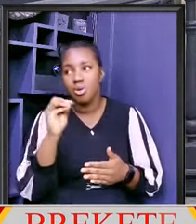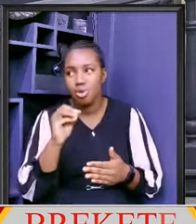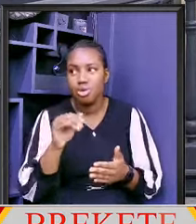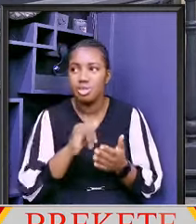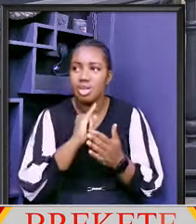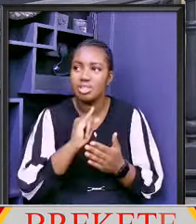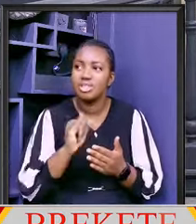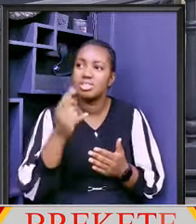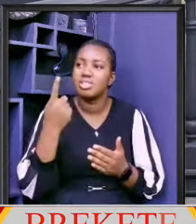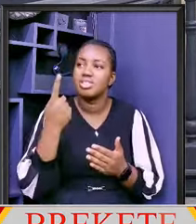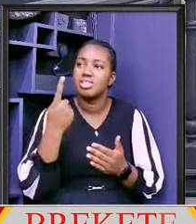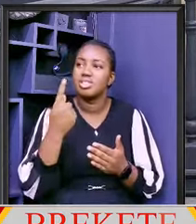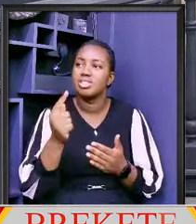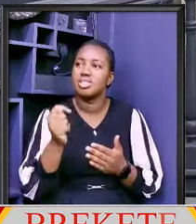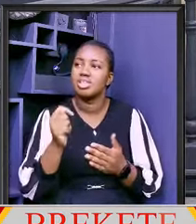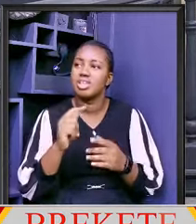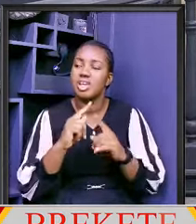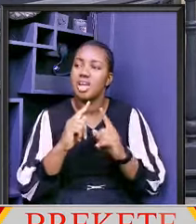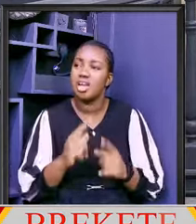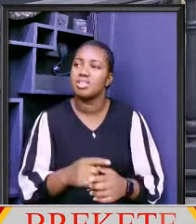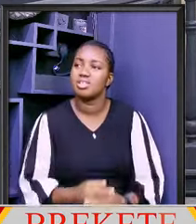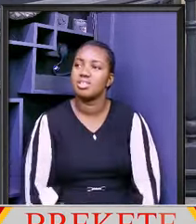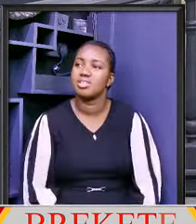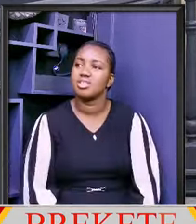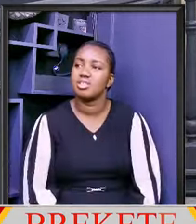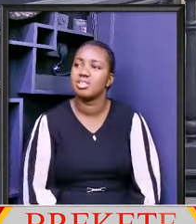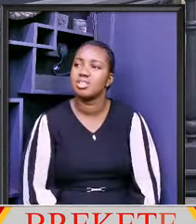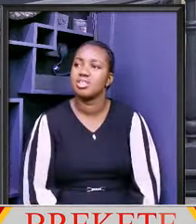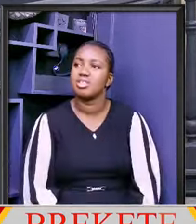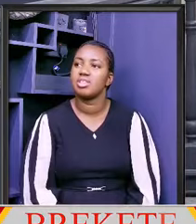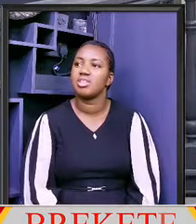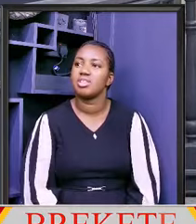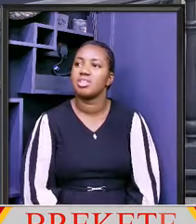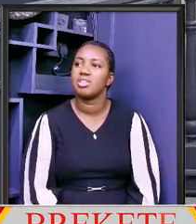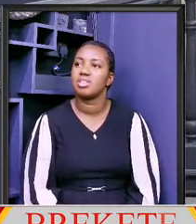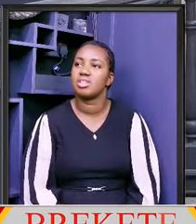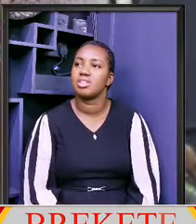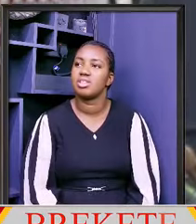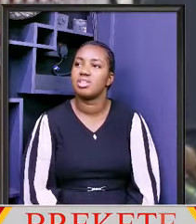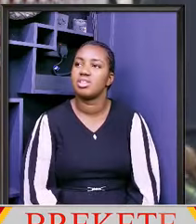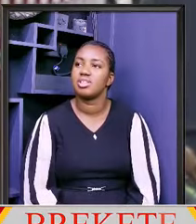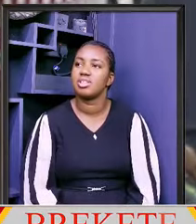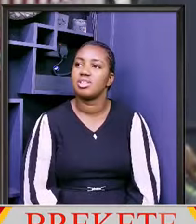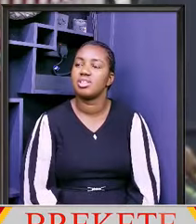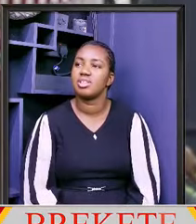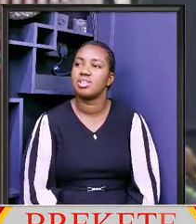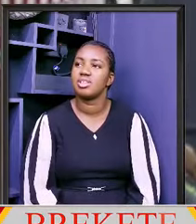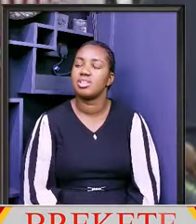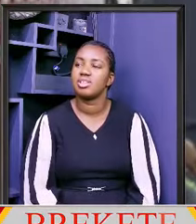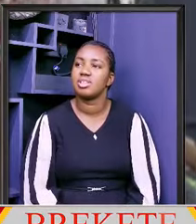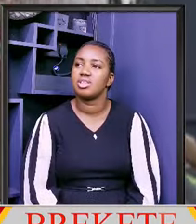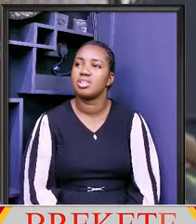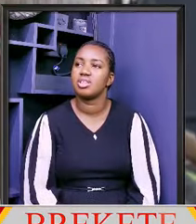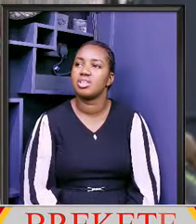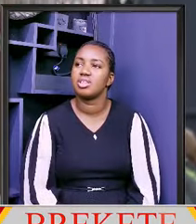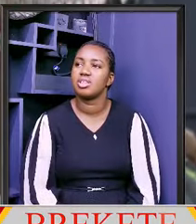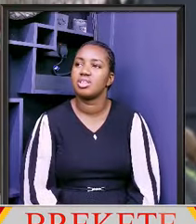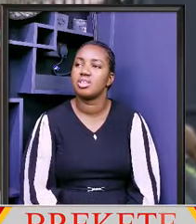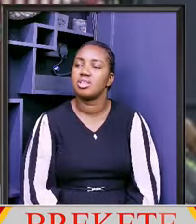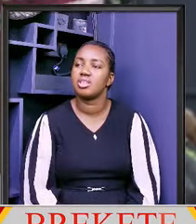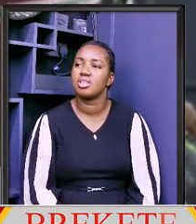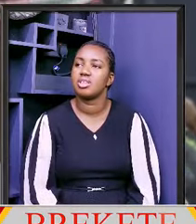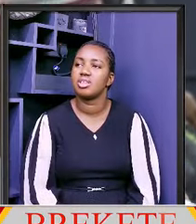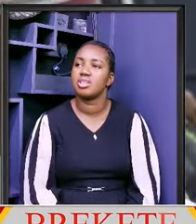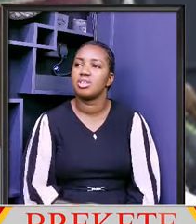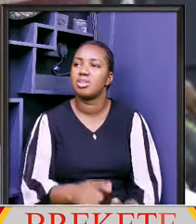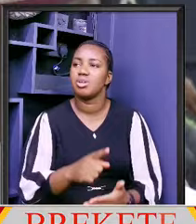the end. So, thank you very much for this office. Whether they can pay me my money, because what I borrow is, sir, I borrow more than sir, 50 million naira. Please